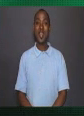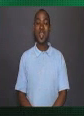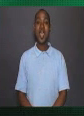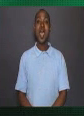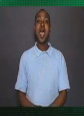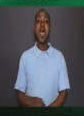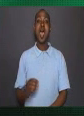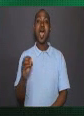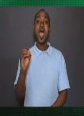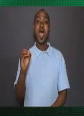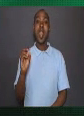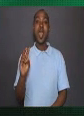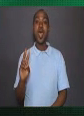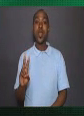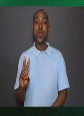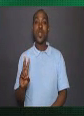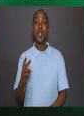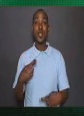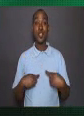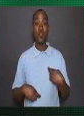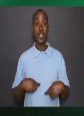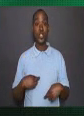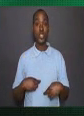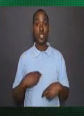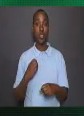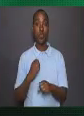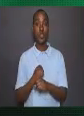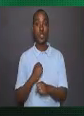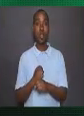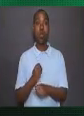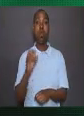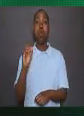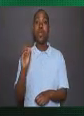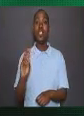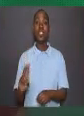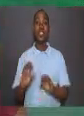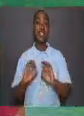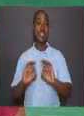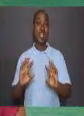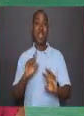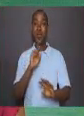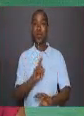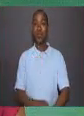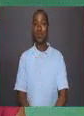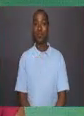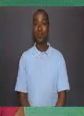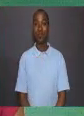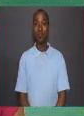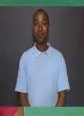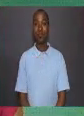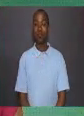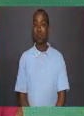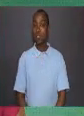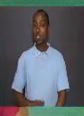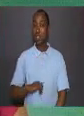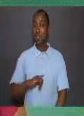anaerobic respiration that functions without oxygen. Did you write